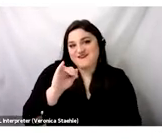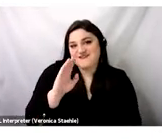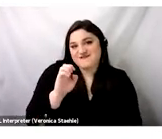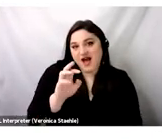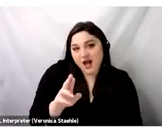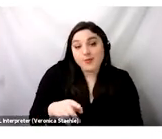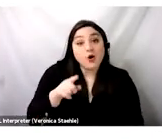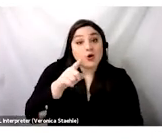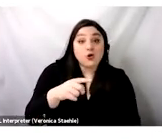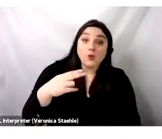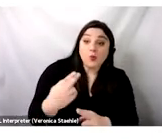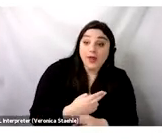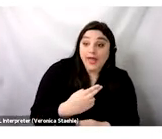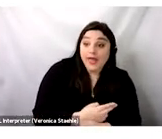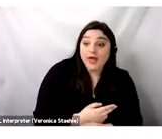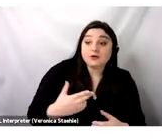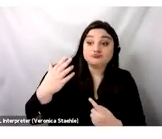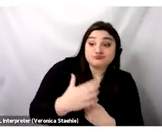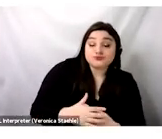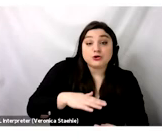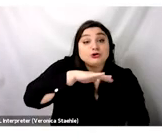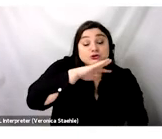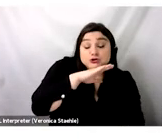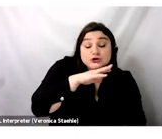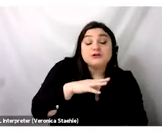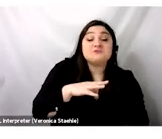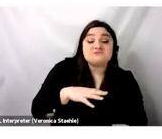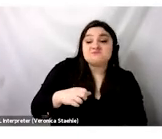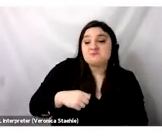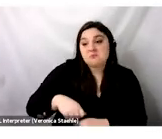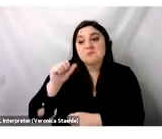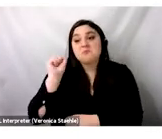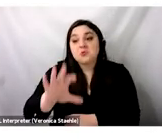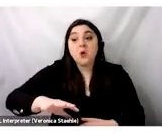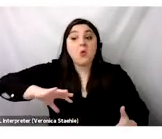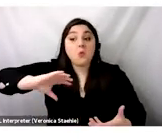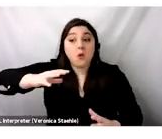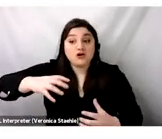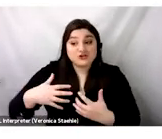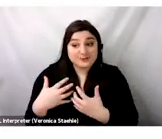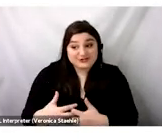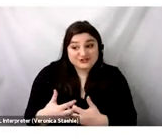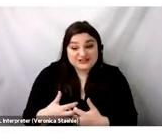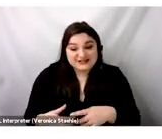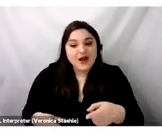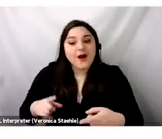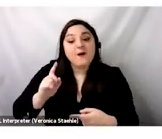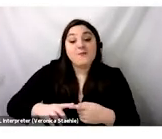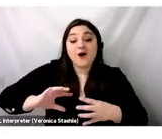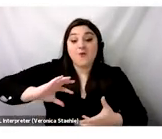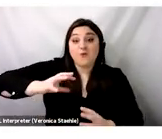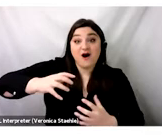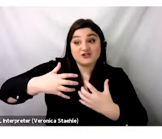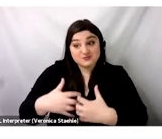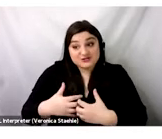your regular washing machine and dryer, although some washing machines now are being manufactured to have